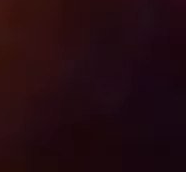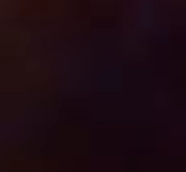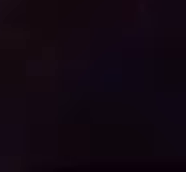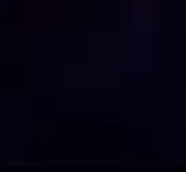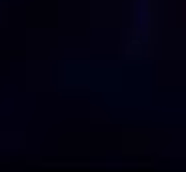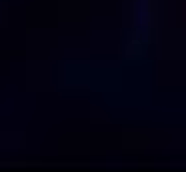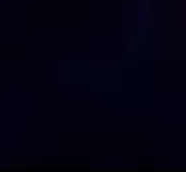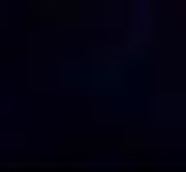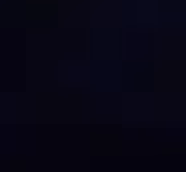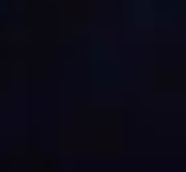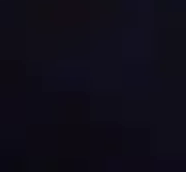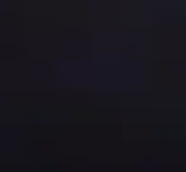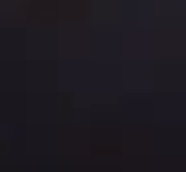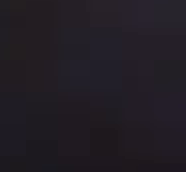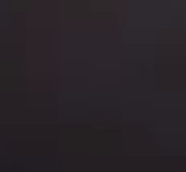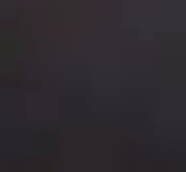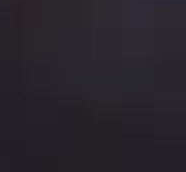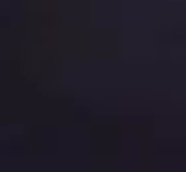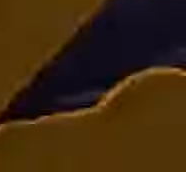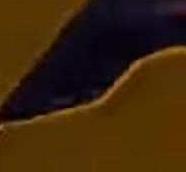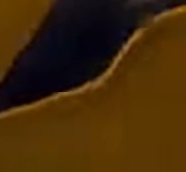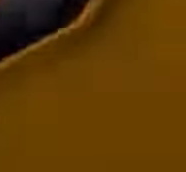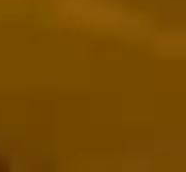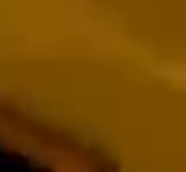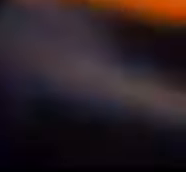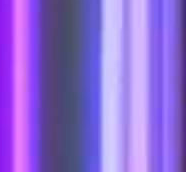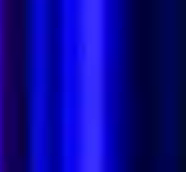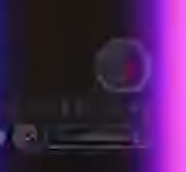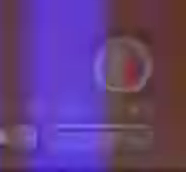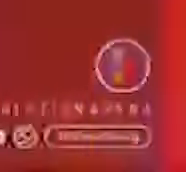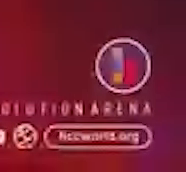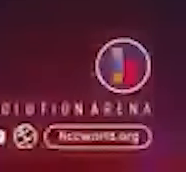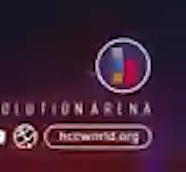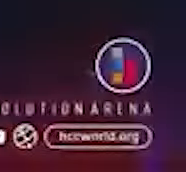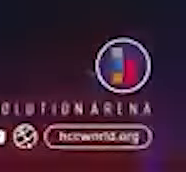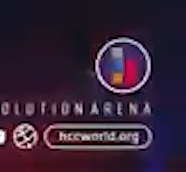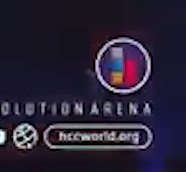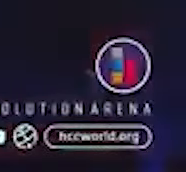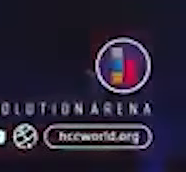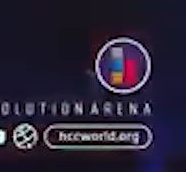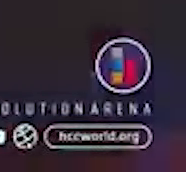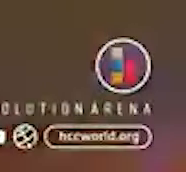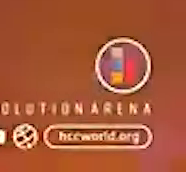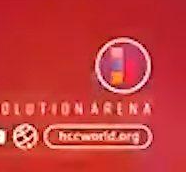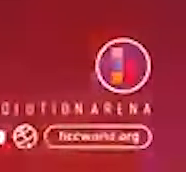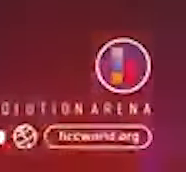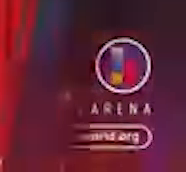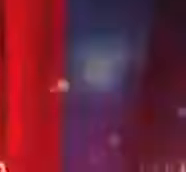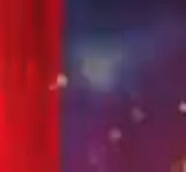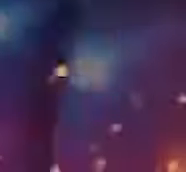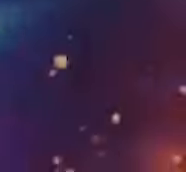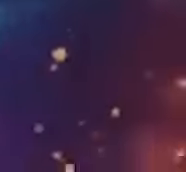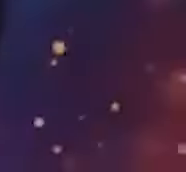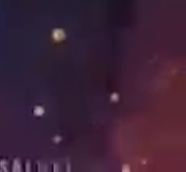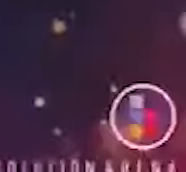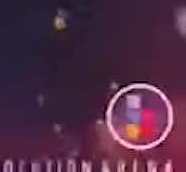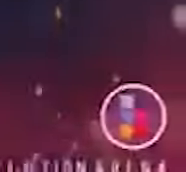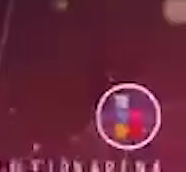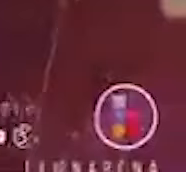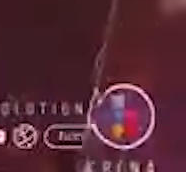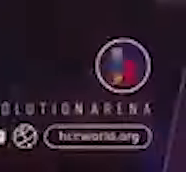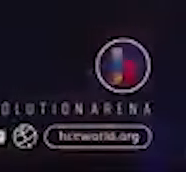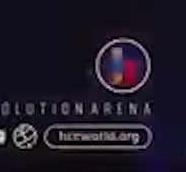the corruption that is in the world through lust. Do you know what God has given you? The worship team again sang